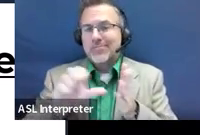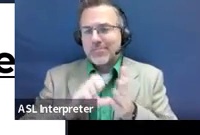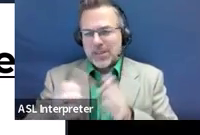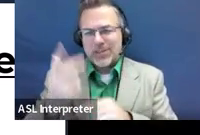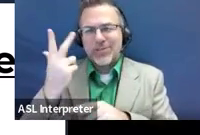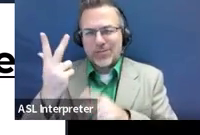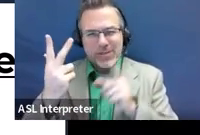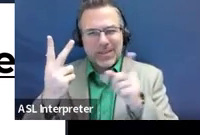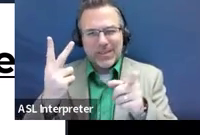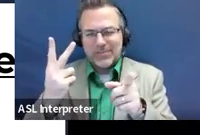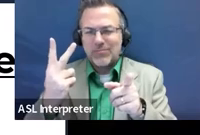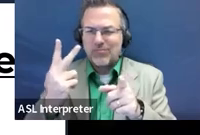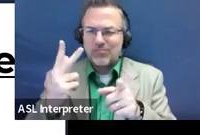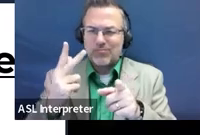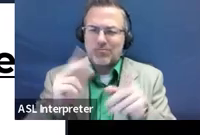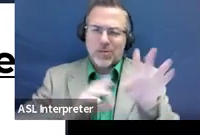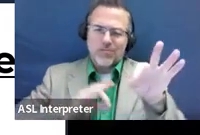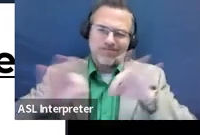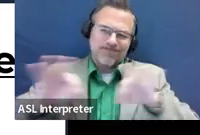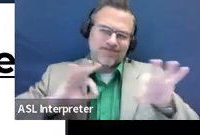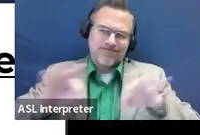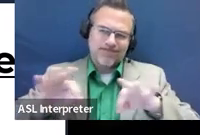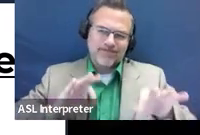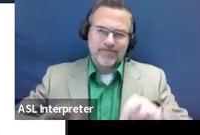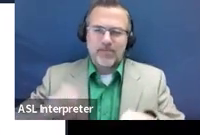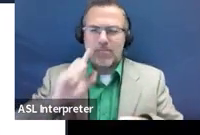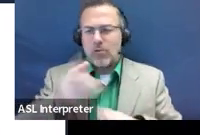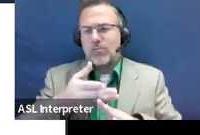goes over all the directions and instructions for